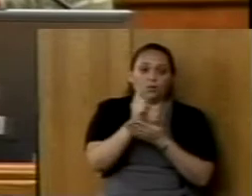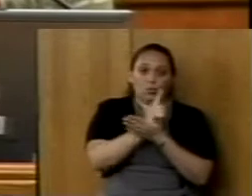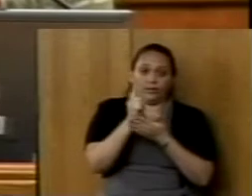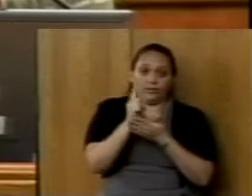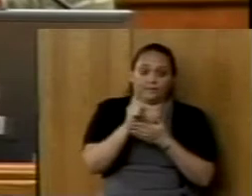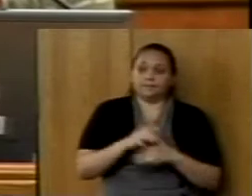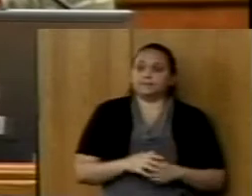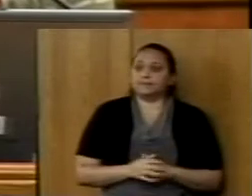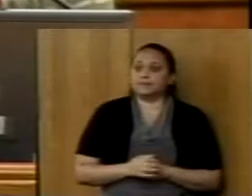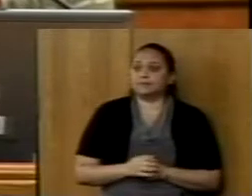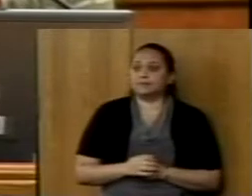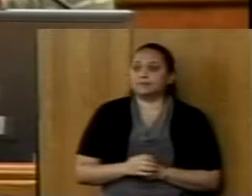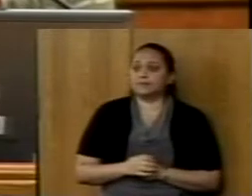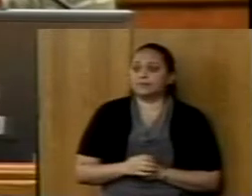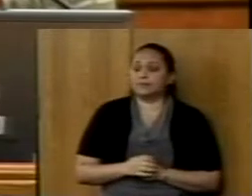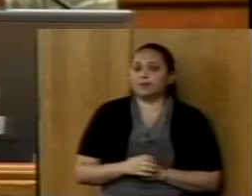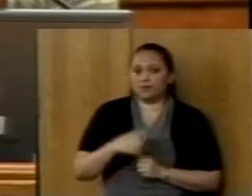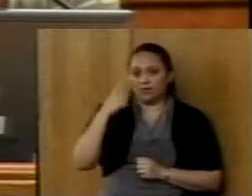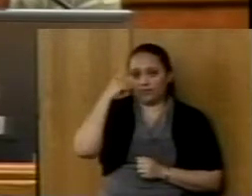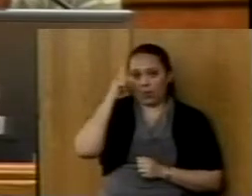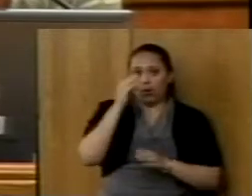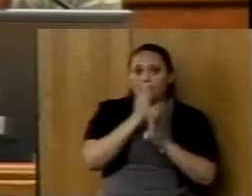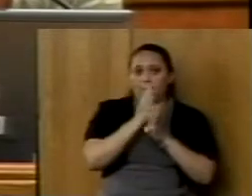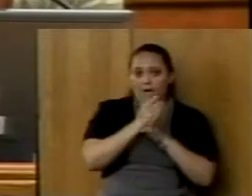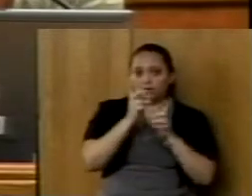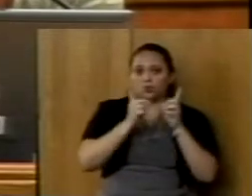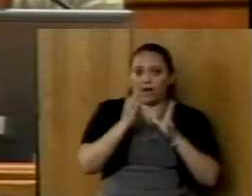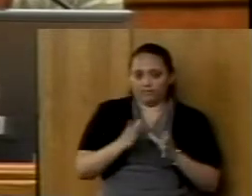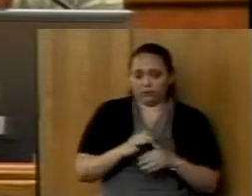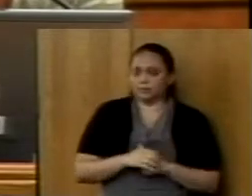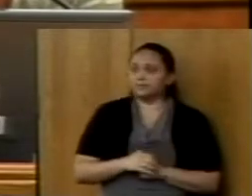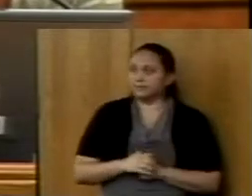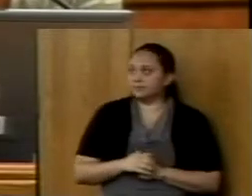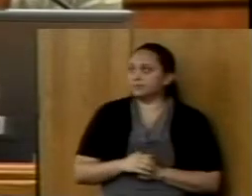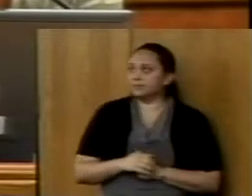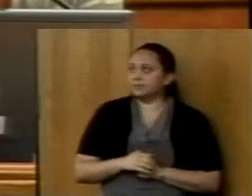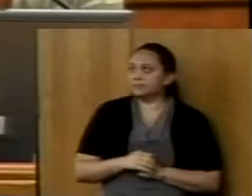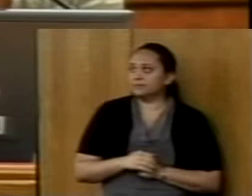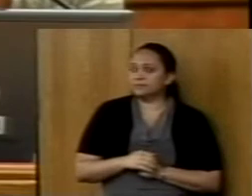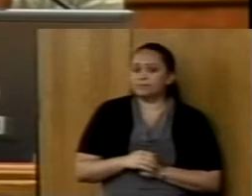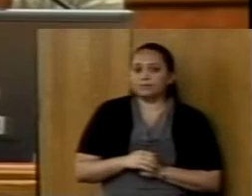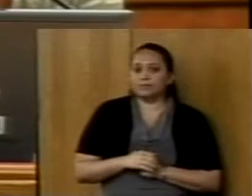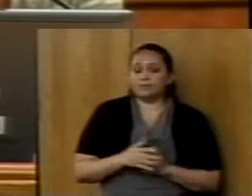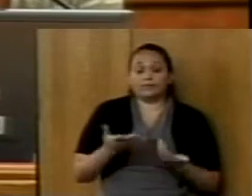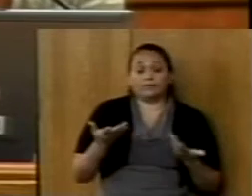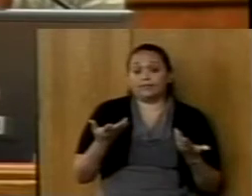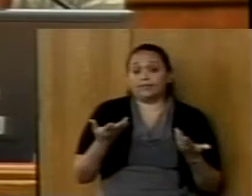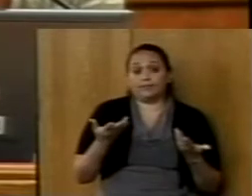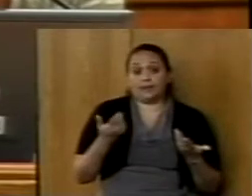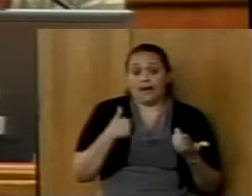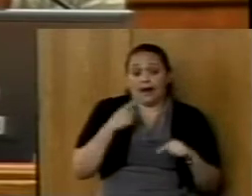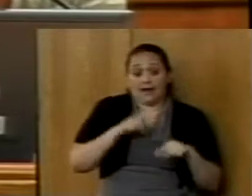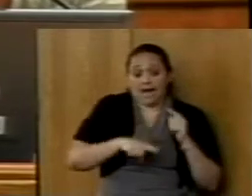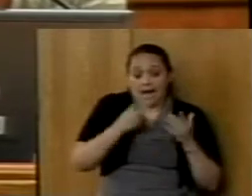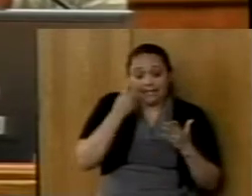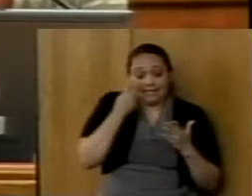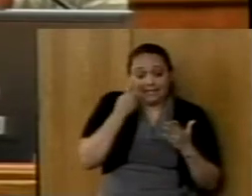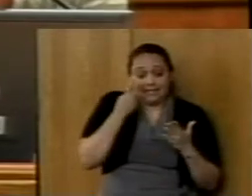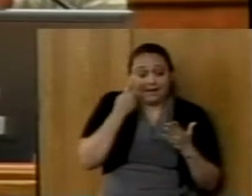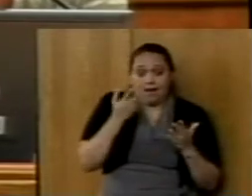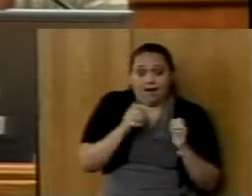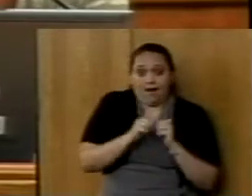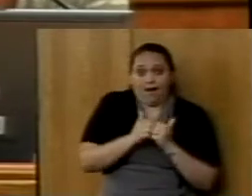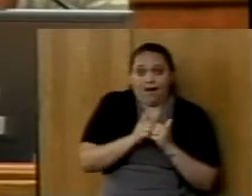week for the bus drivers. And I can't see how they can,